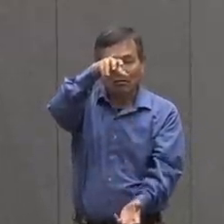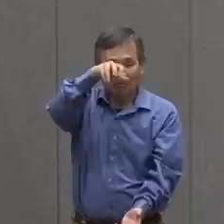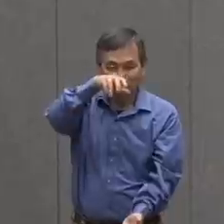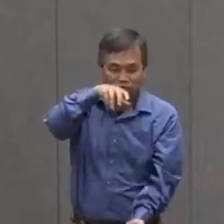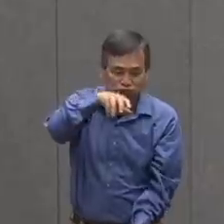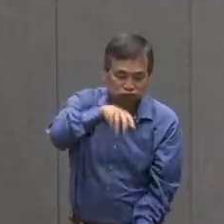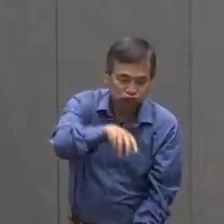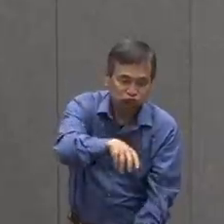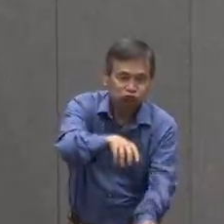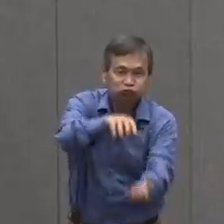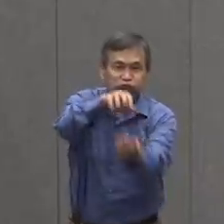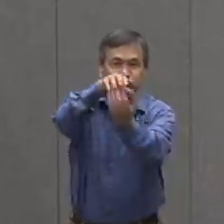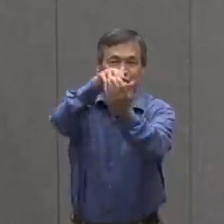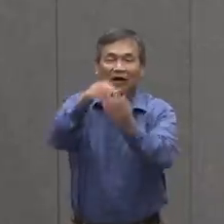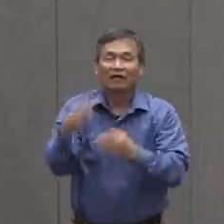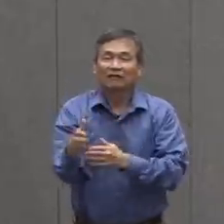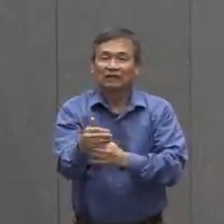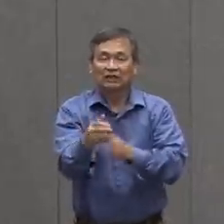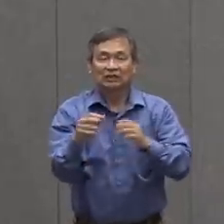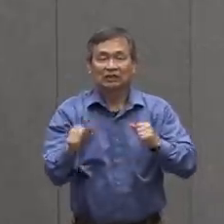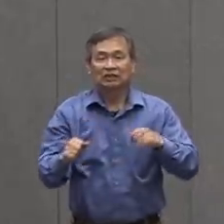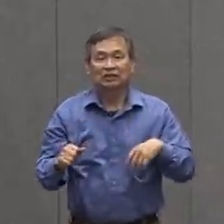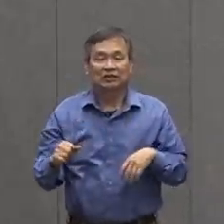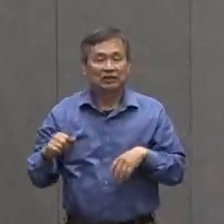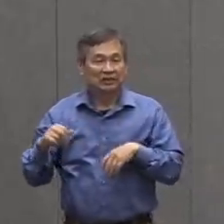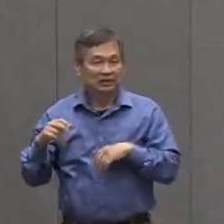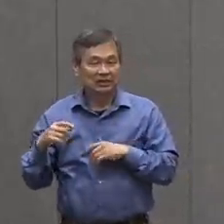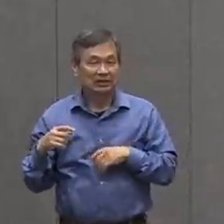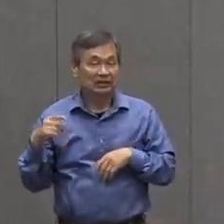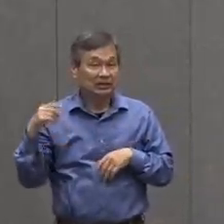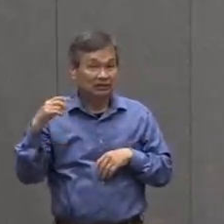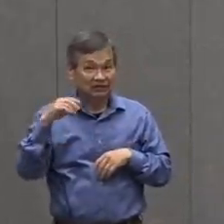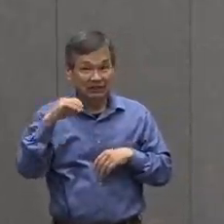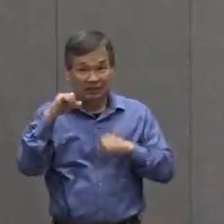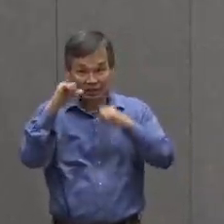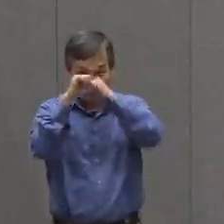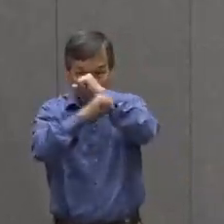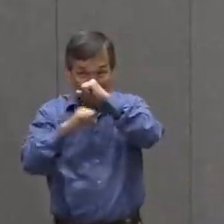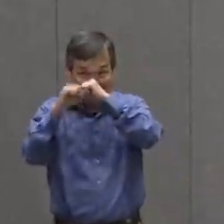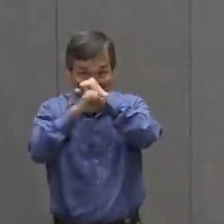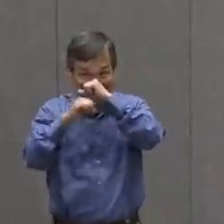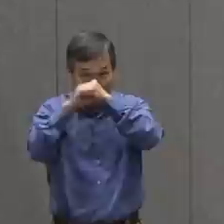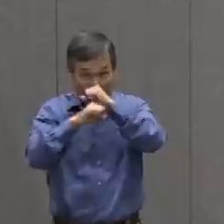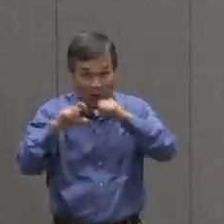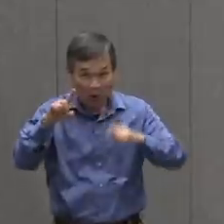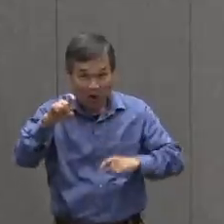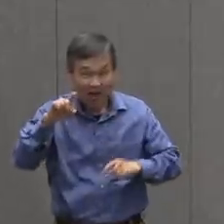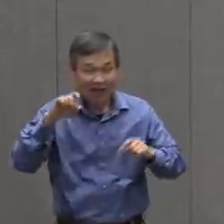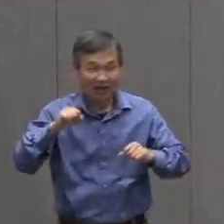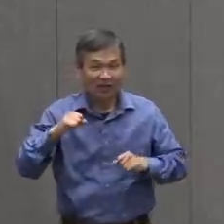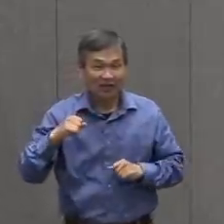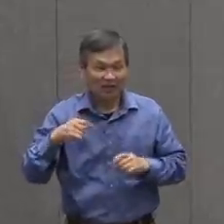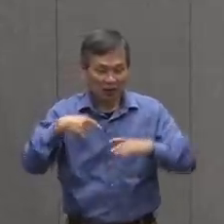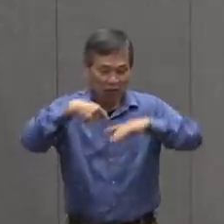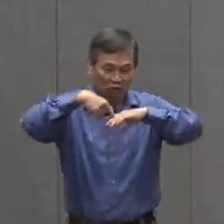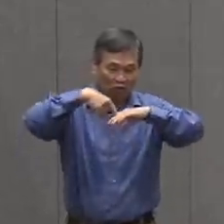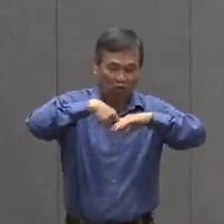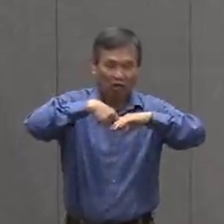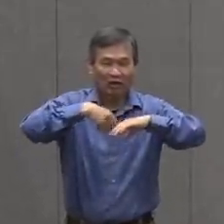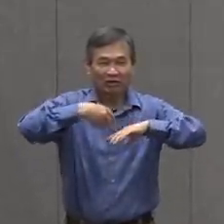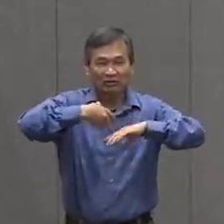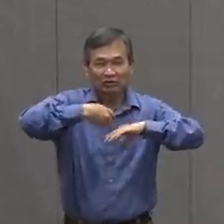you're a mosquito, you can use your mouth to suck up blood. I do not like